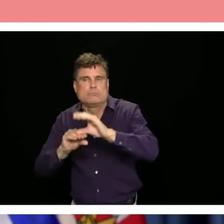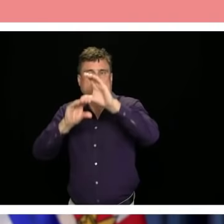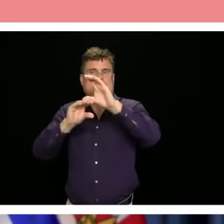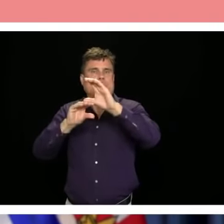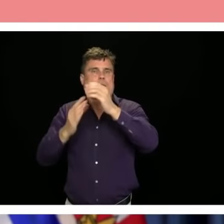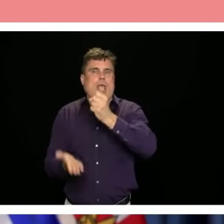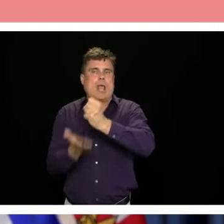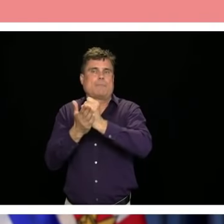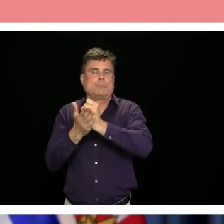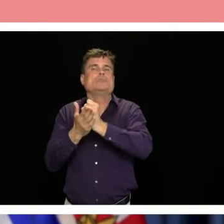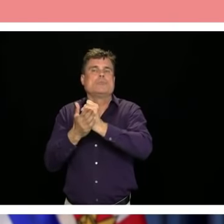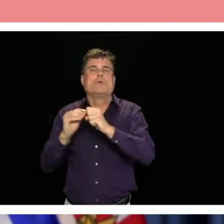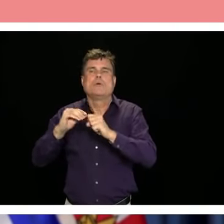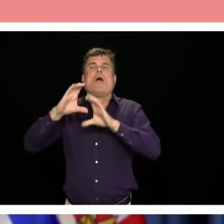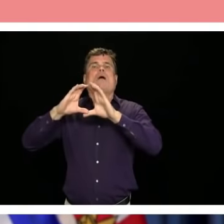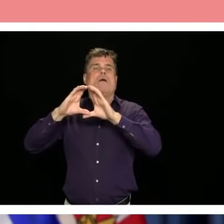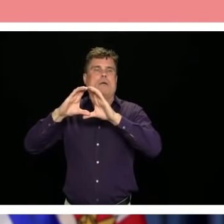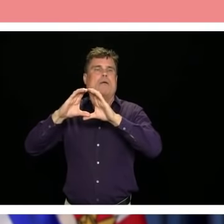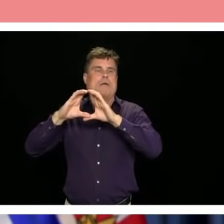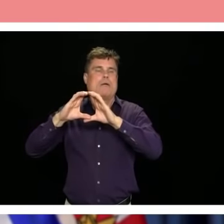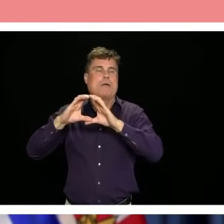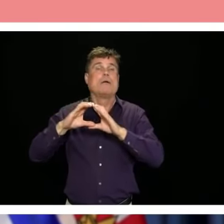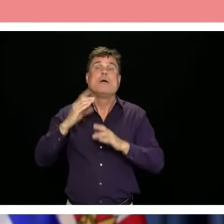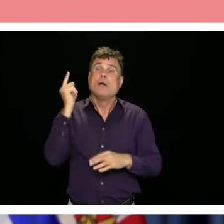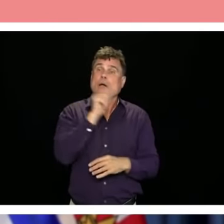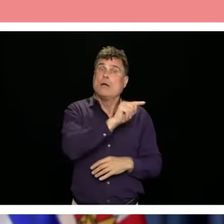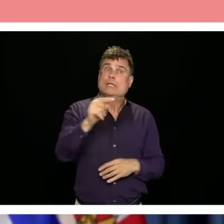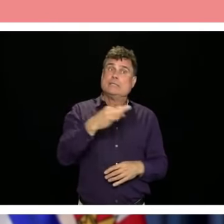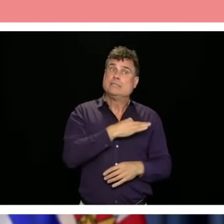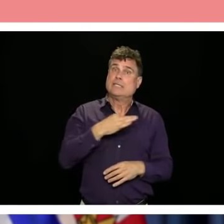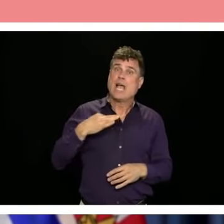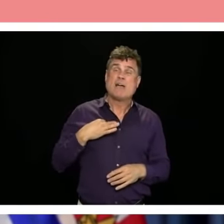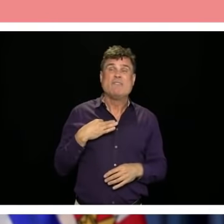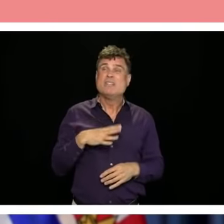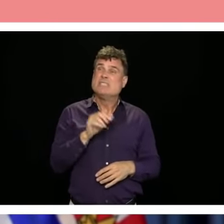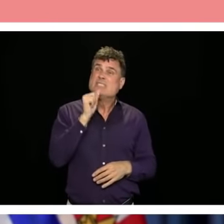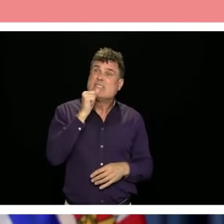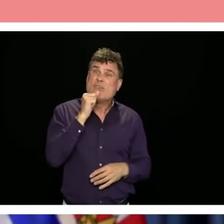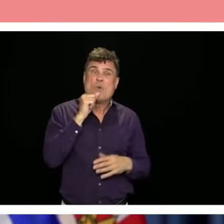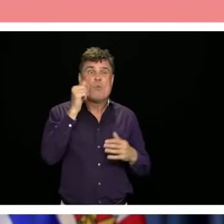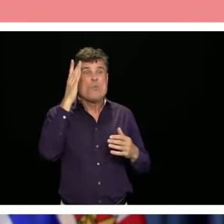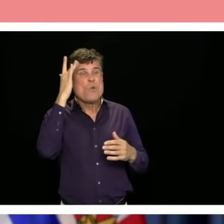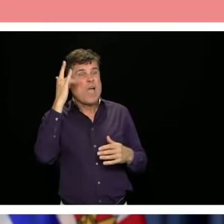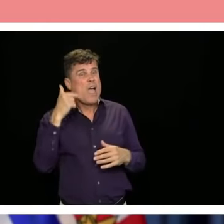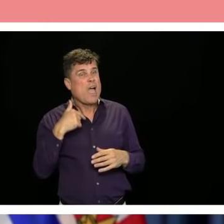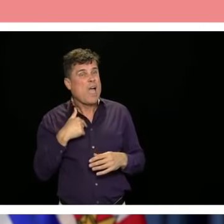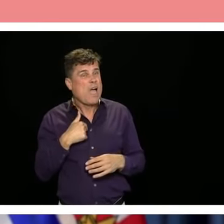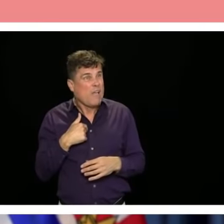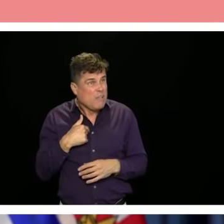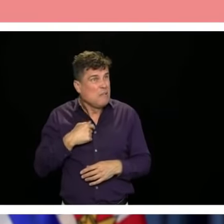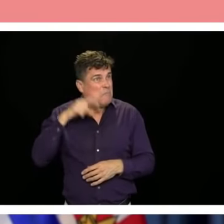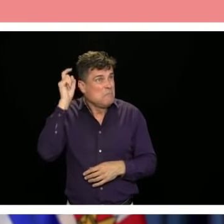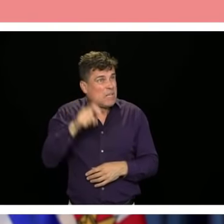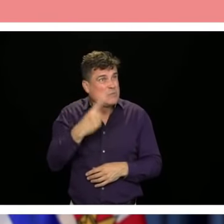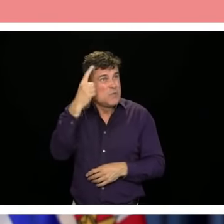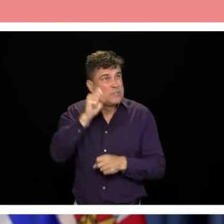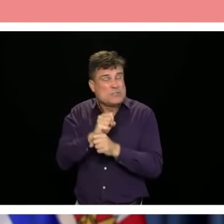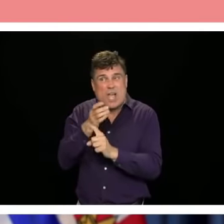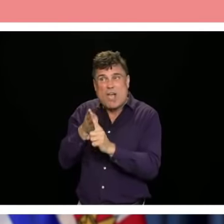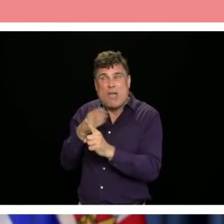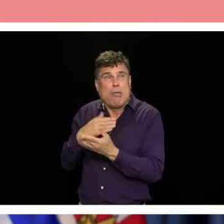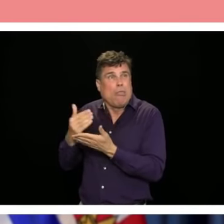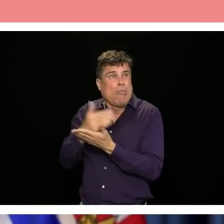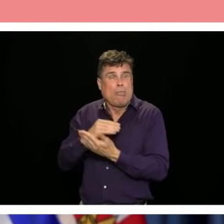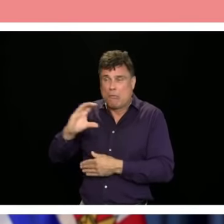in the context of COVID-19 in the last number of weeks. And it's because we made the decision to level up, as you know, hourly